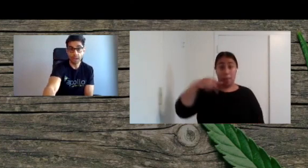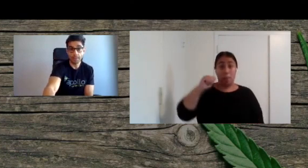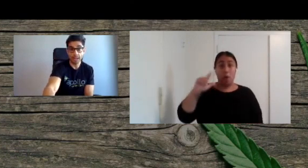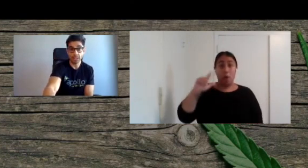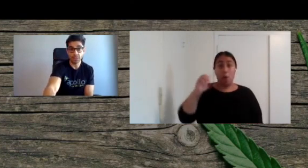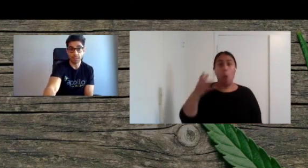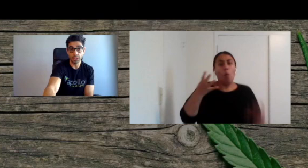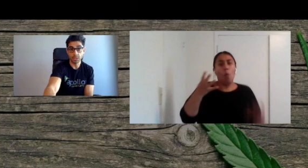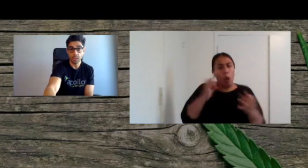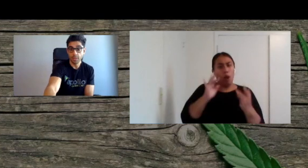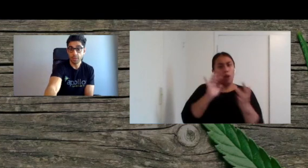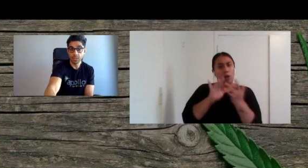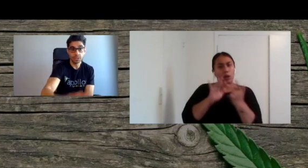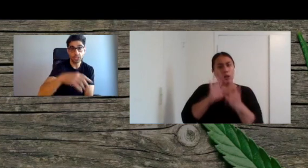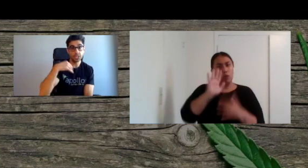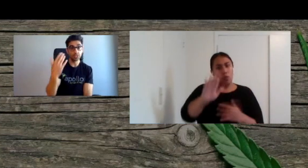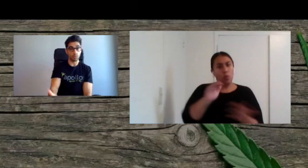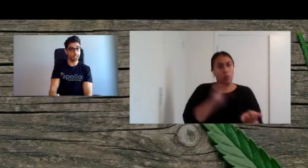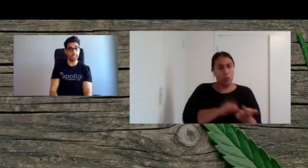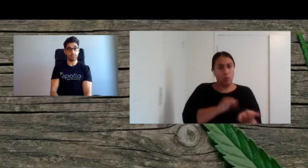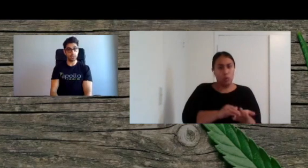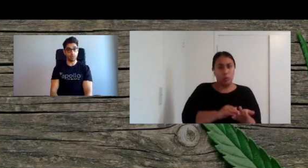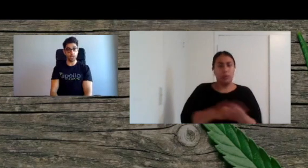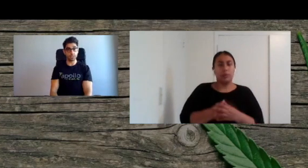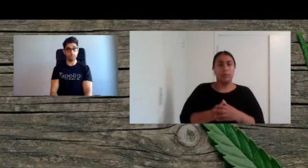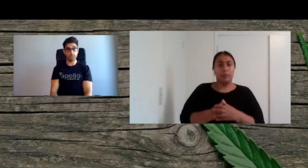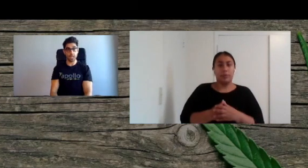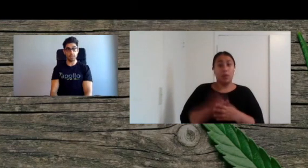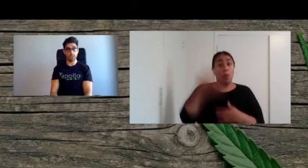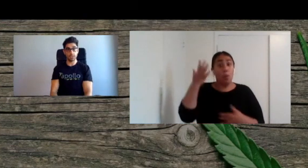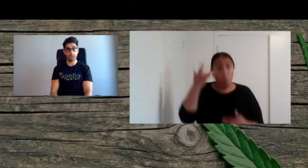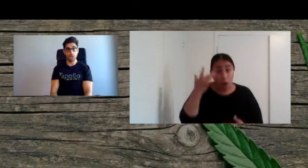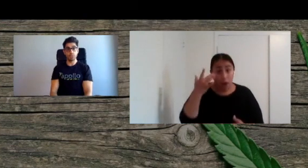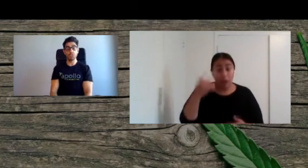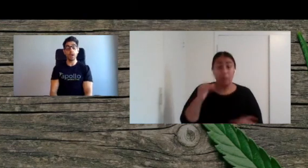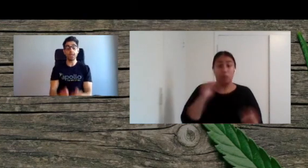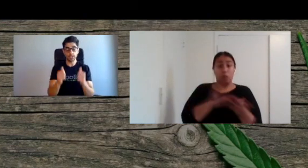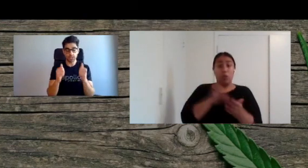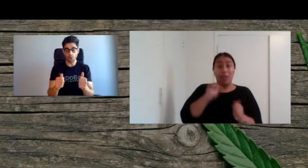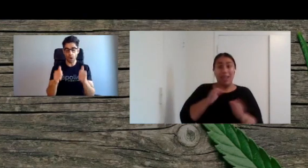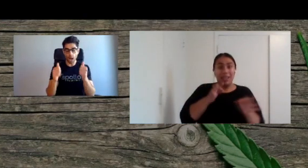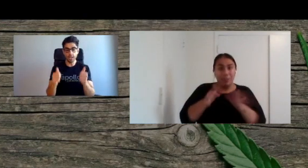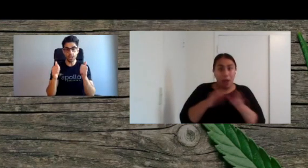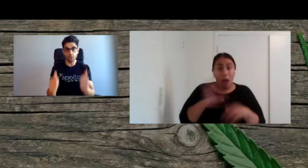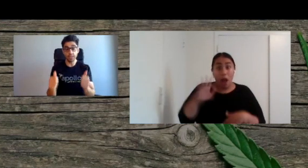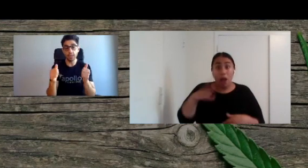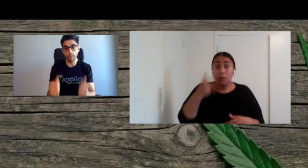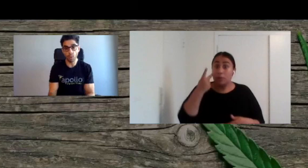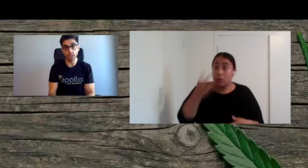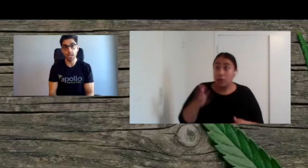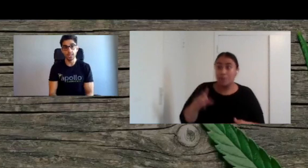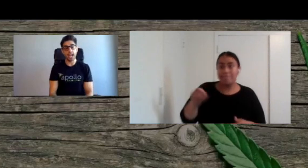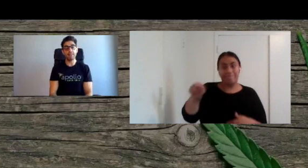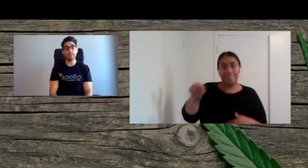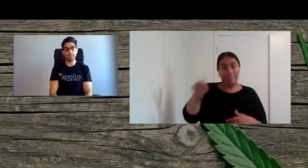the right balance for the patient. There is no such thing as a one-size-fits-all when it comes to medical cannabis, which is why it is so unequivocally